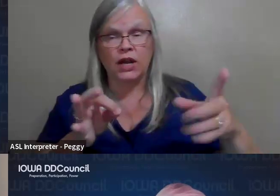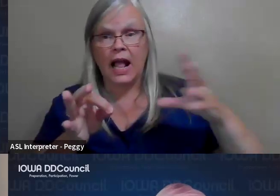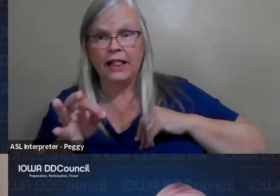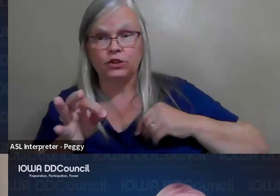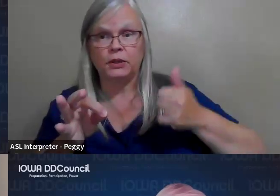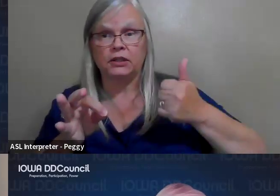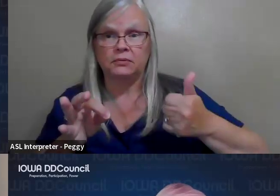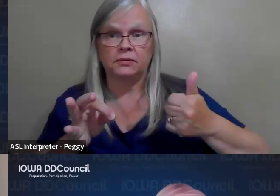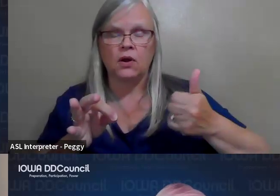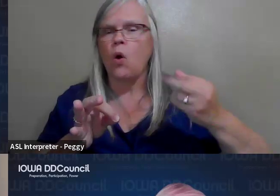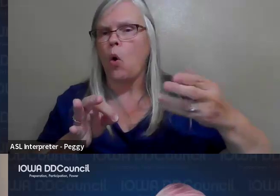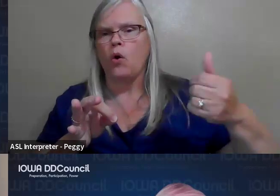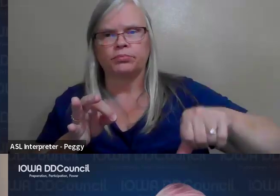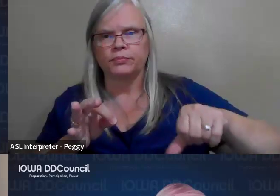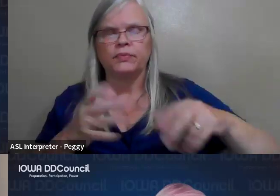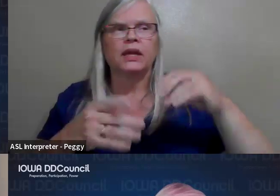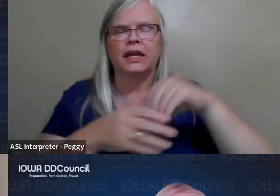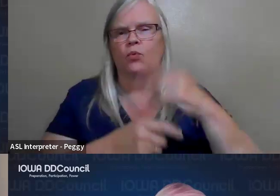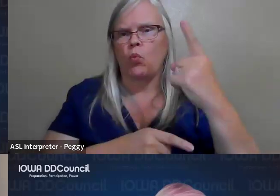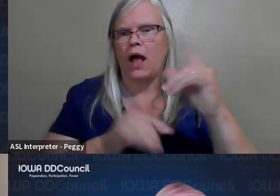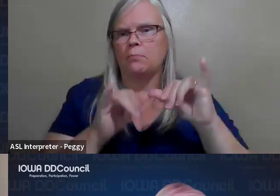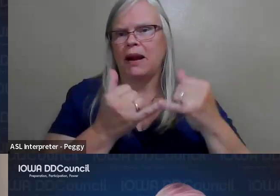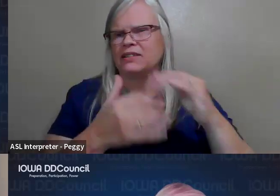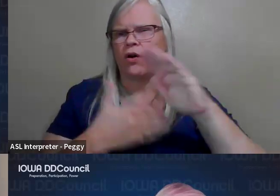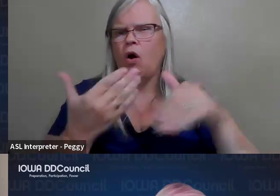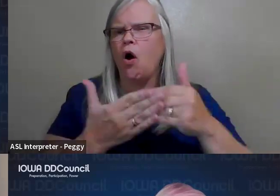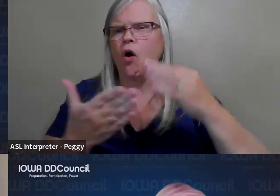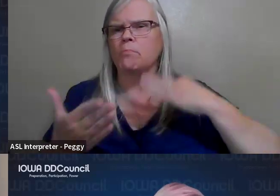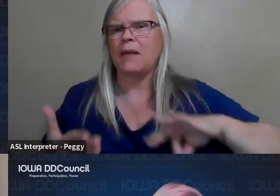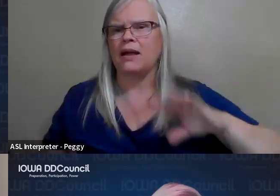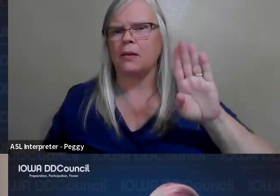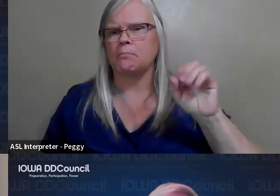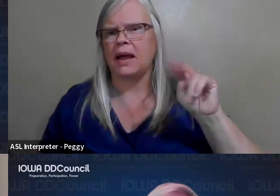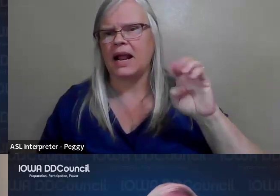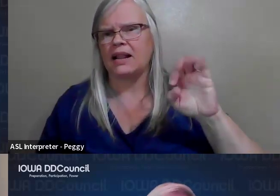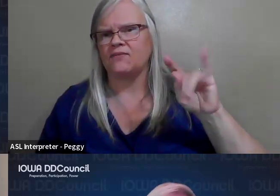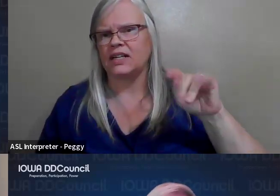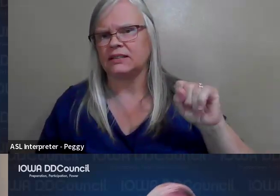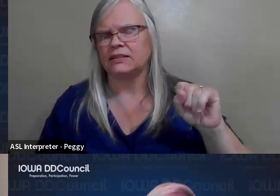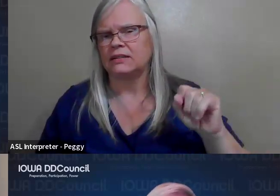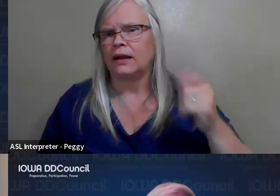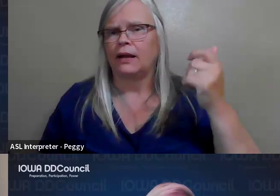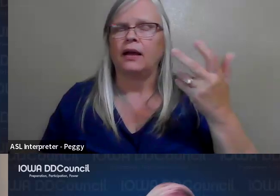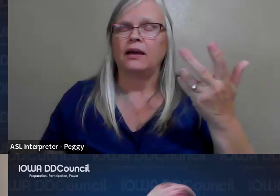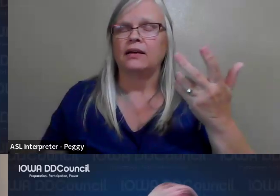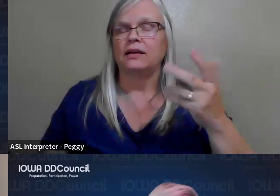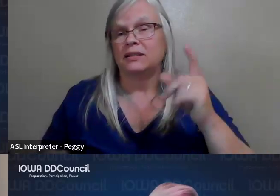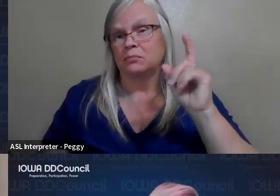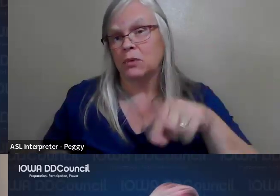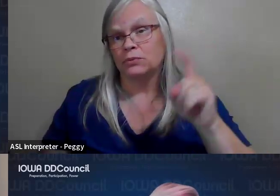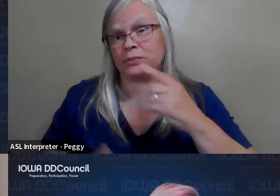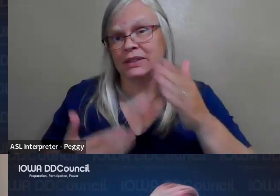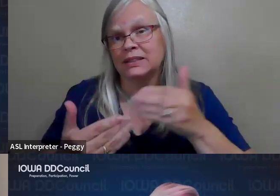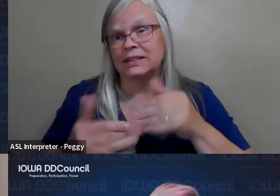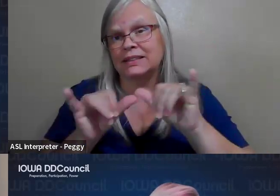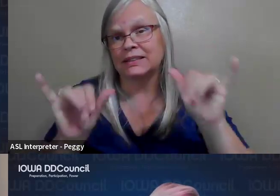enrolling in benefits. So all benefits in one spot. It's meant to be a really super easy system